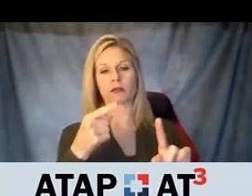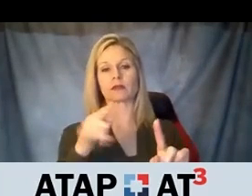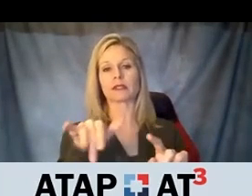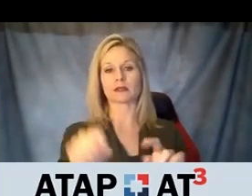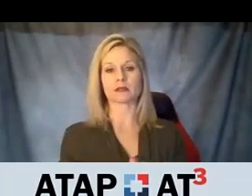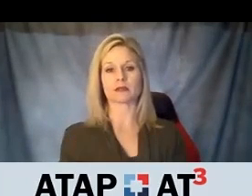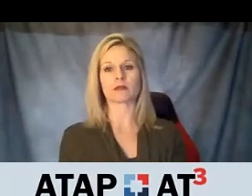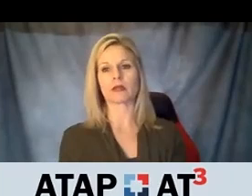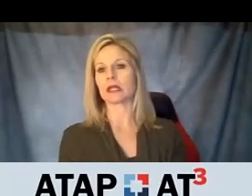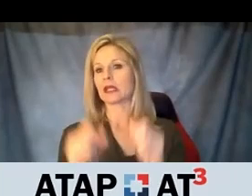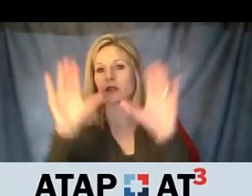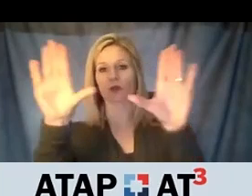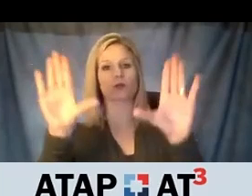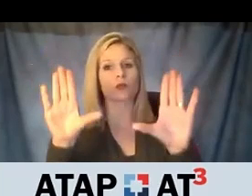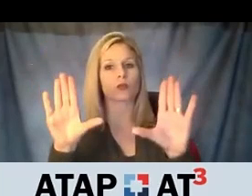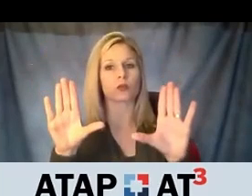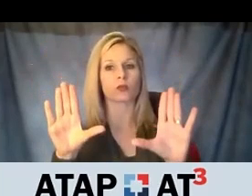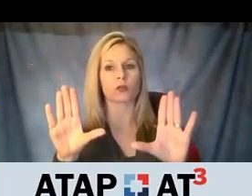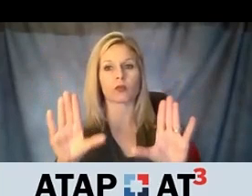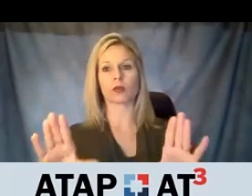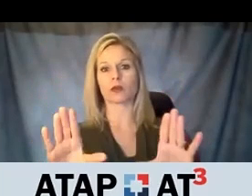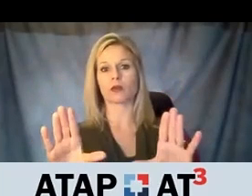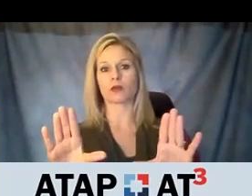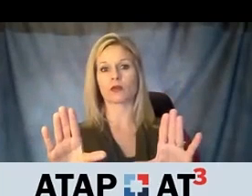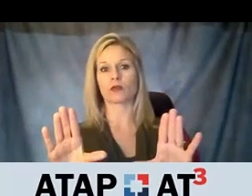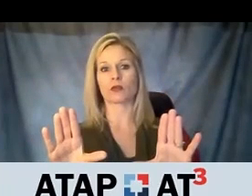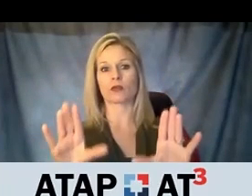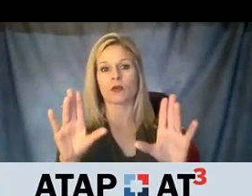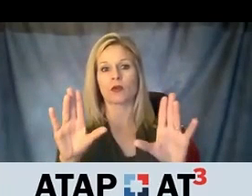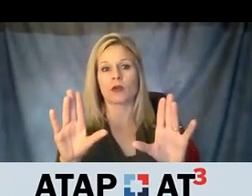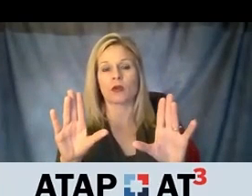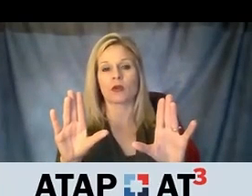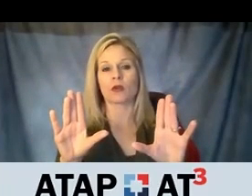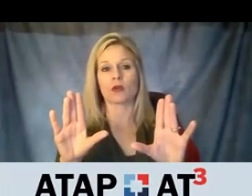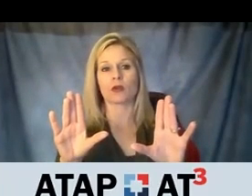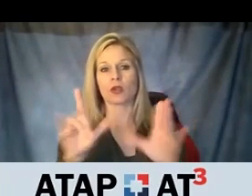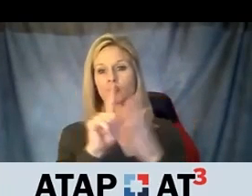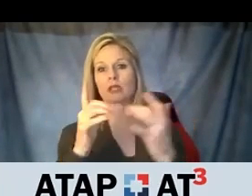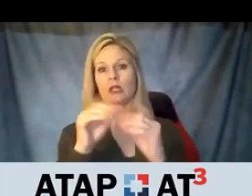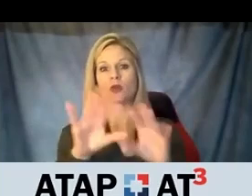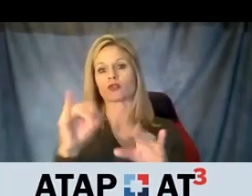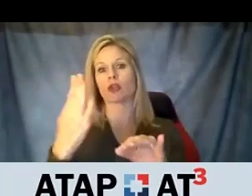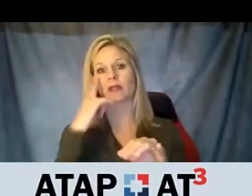Yes, a very brilliant attorney lost her job because she tried to do that.